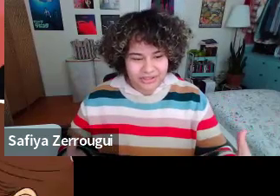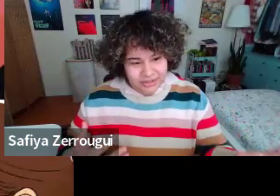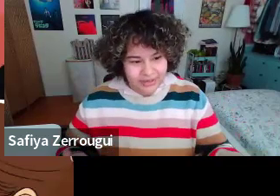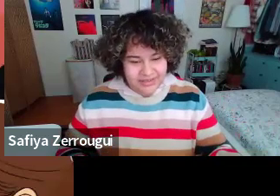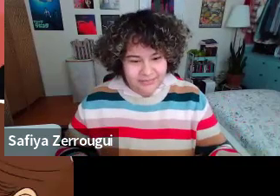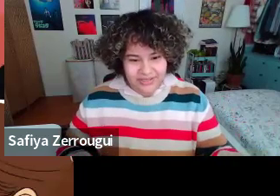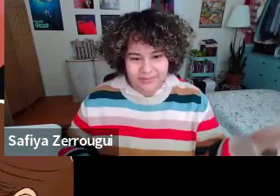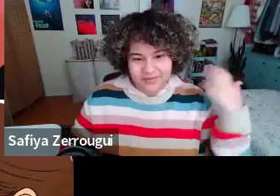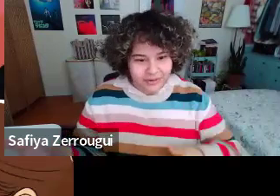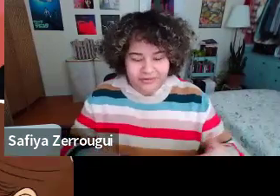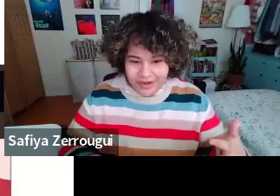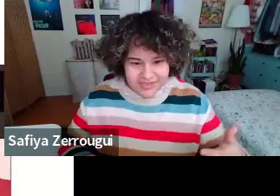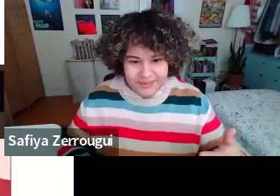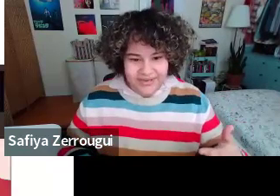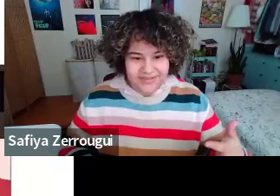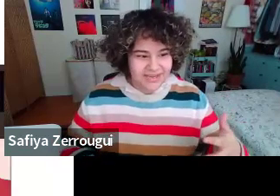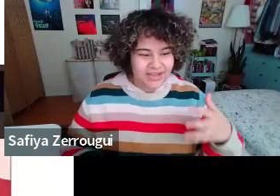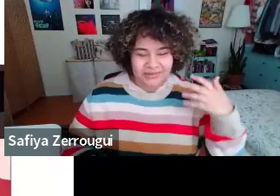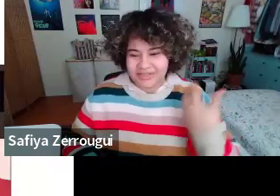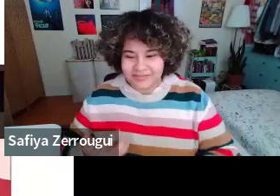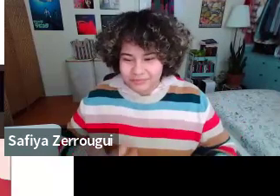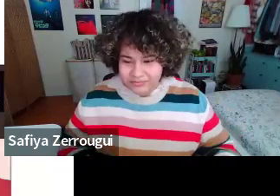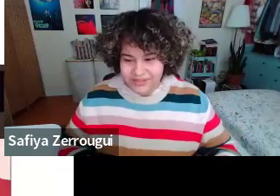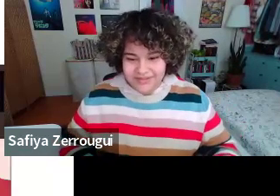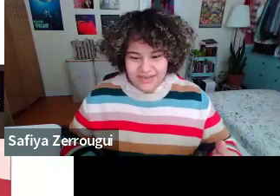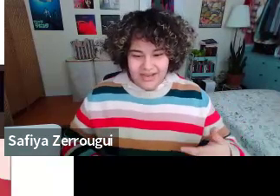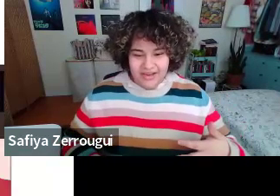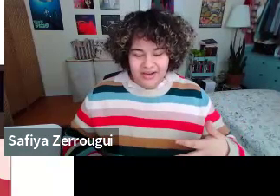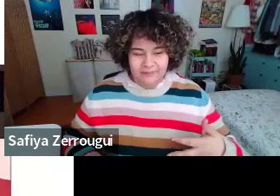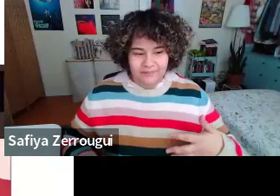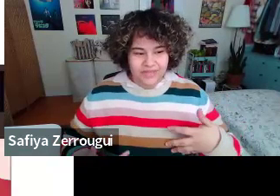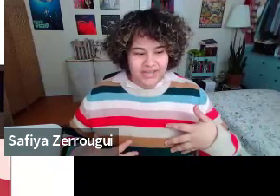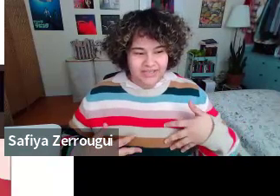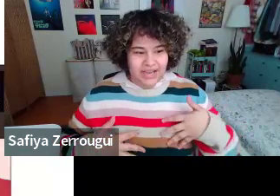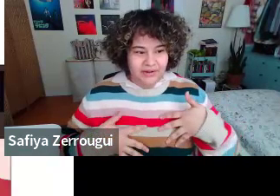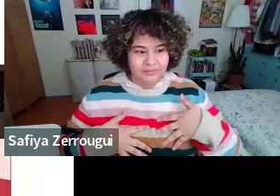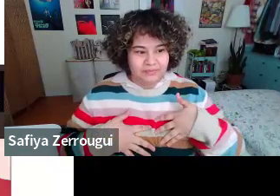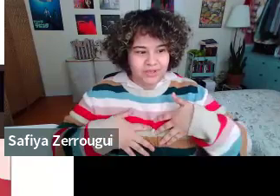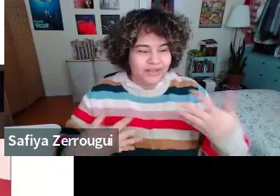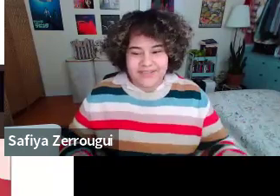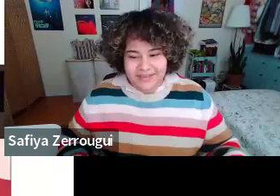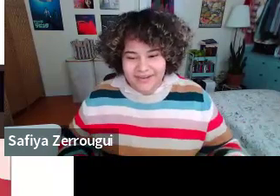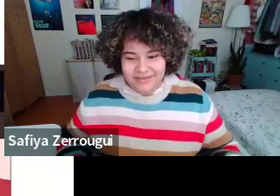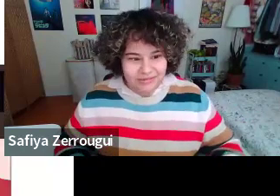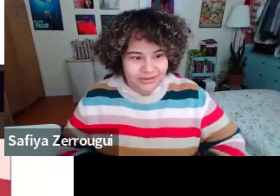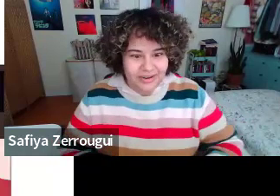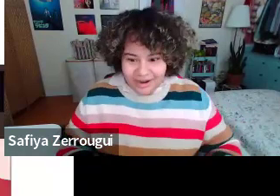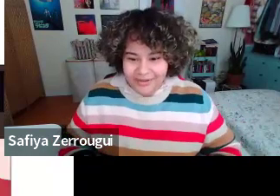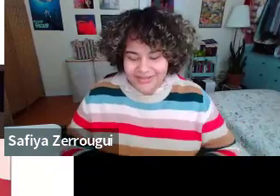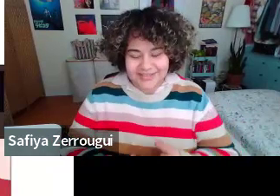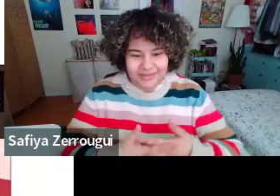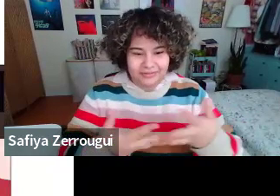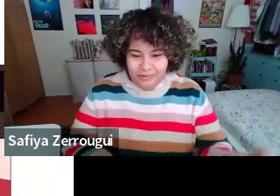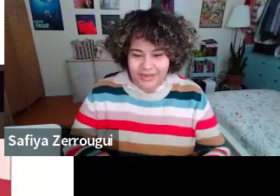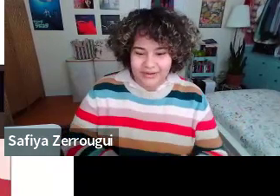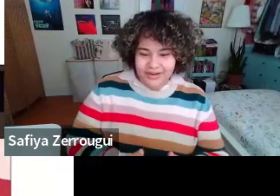excitement of watching a basketball game. It's very fast paced, there's lots of movement, and how to translate that into a